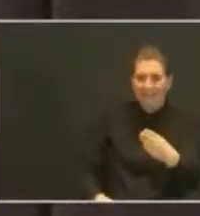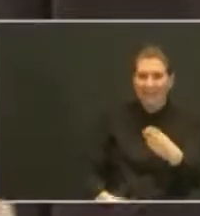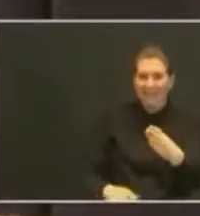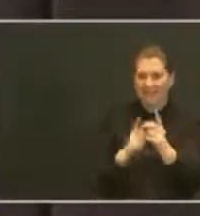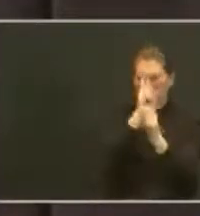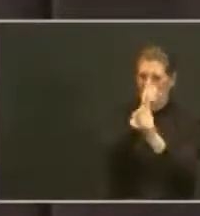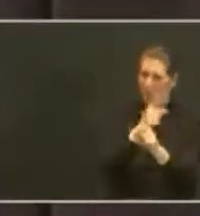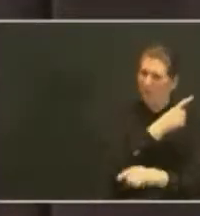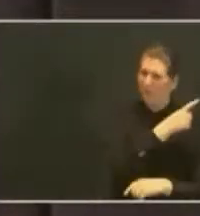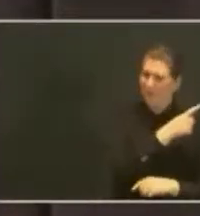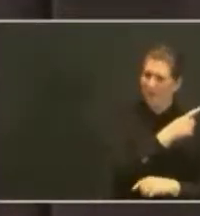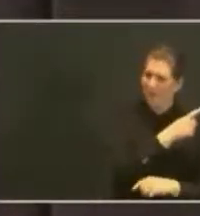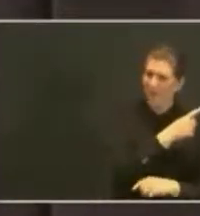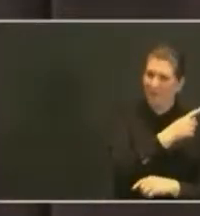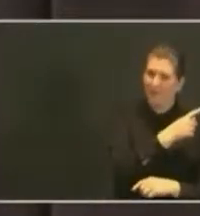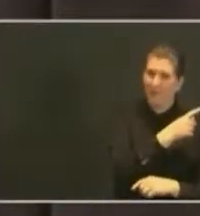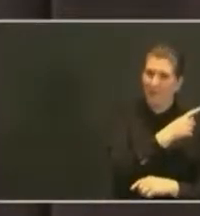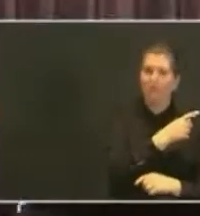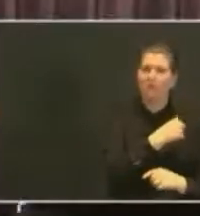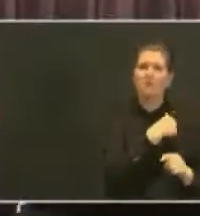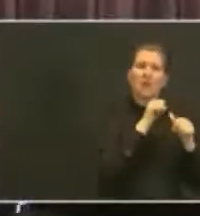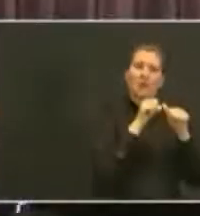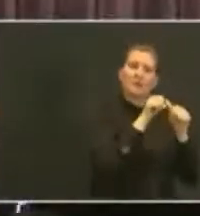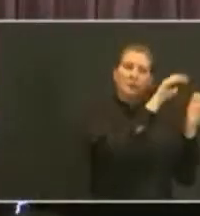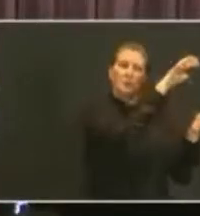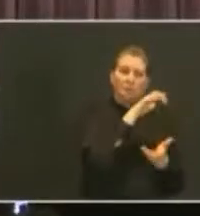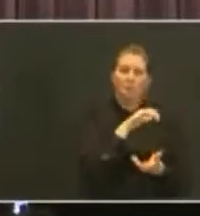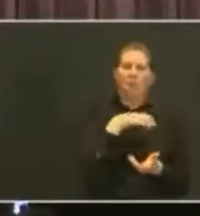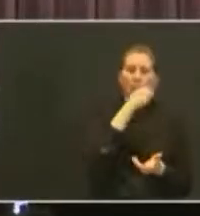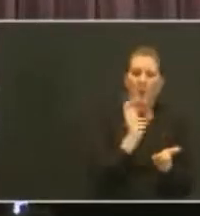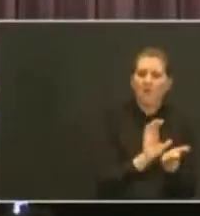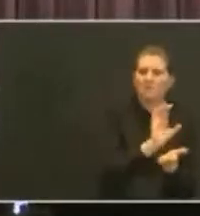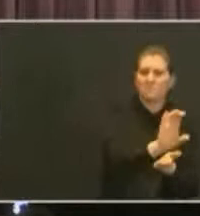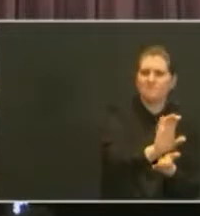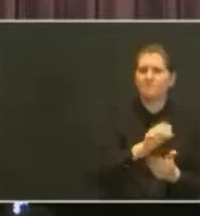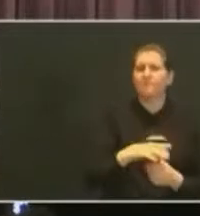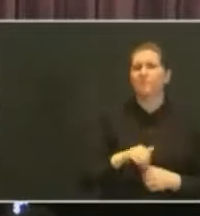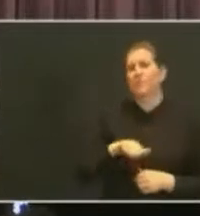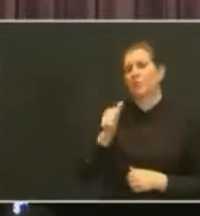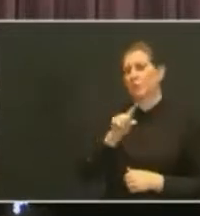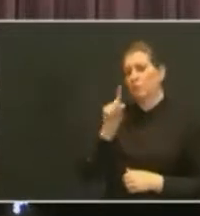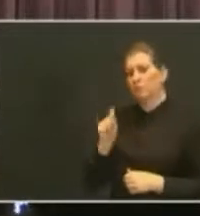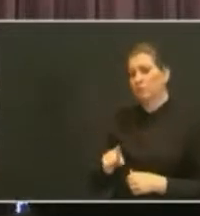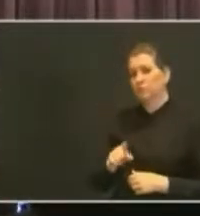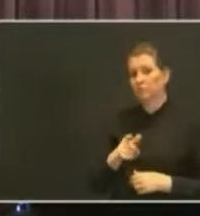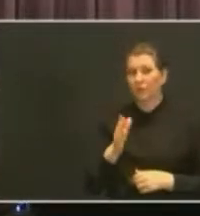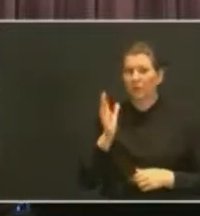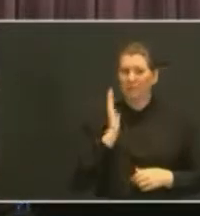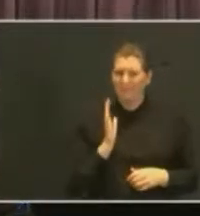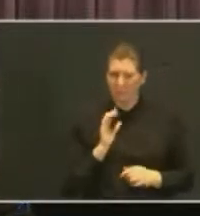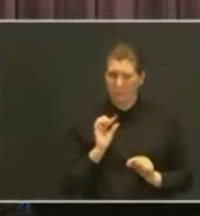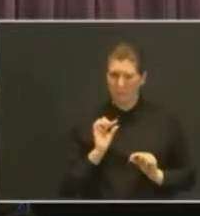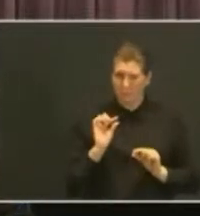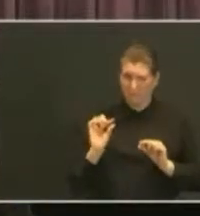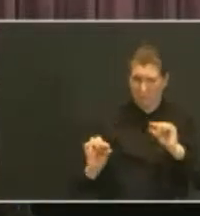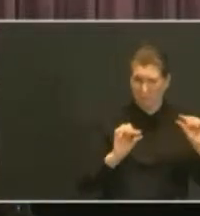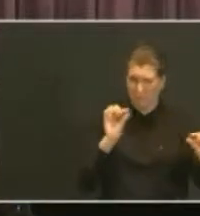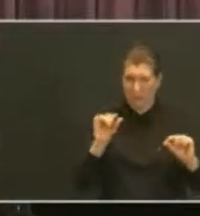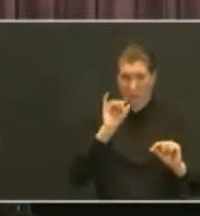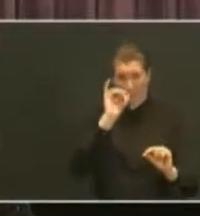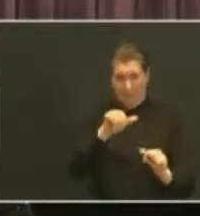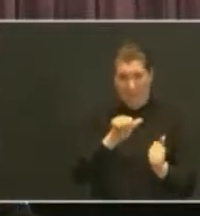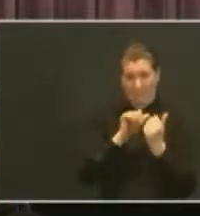number of times we need to redistribute vaccine. Was any portion of that a mistake? in terms of how that